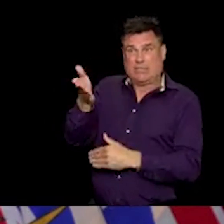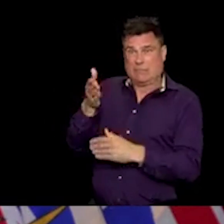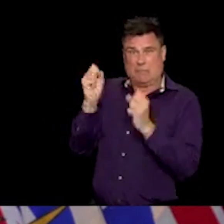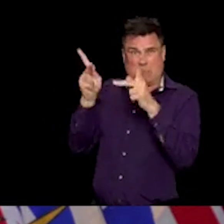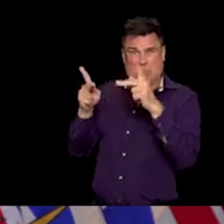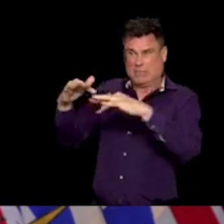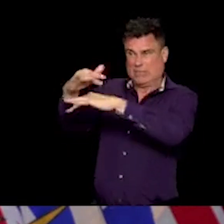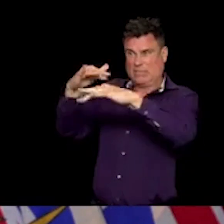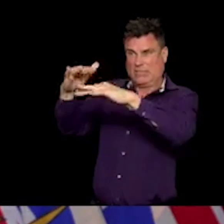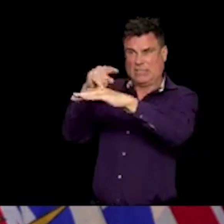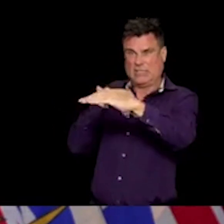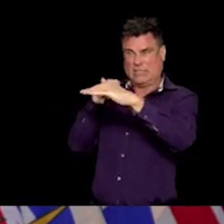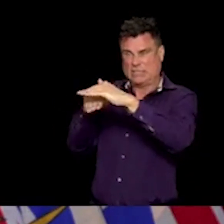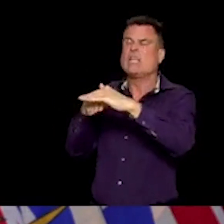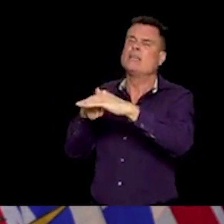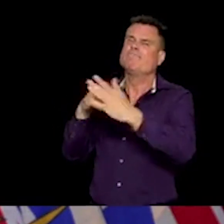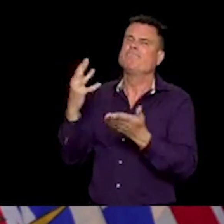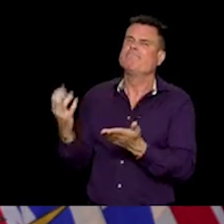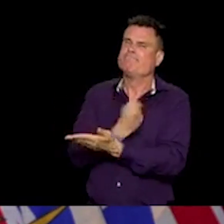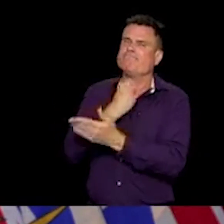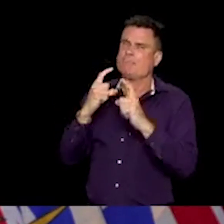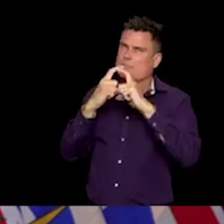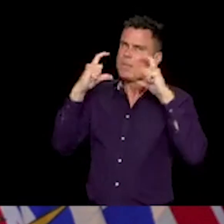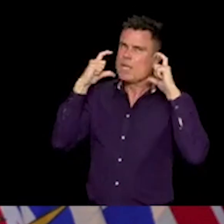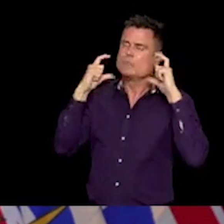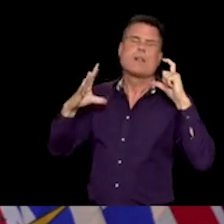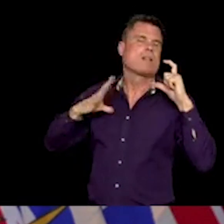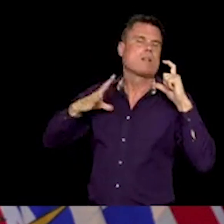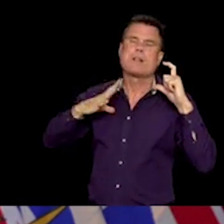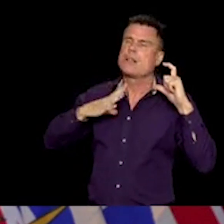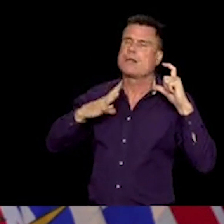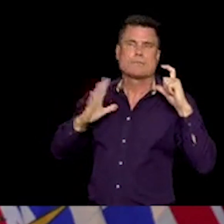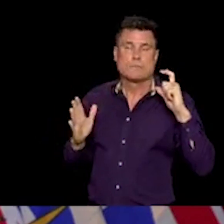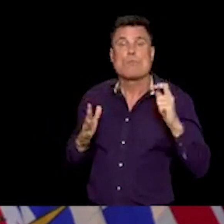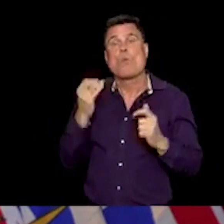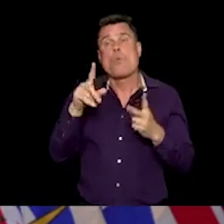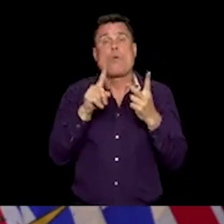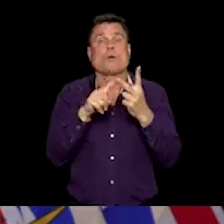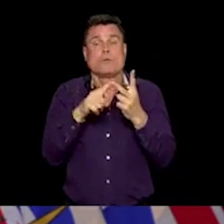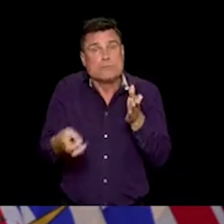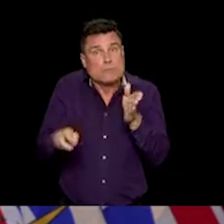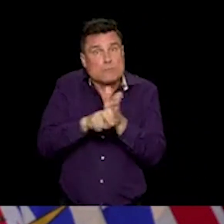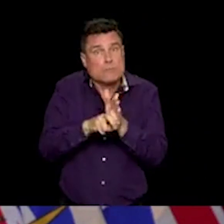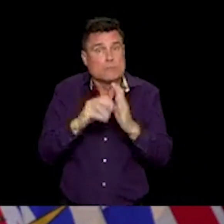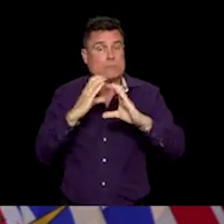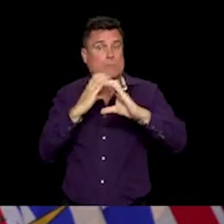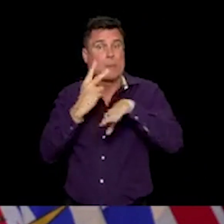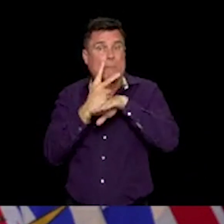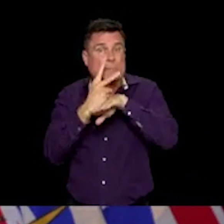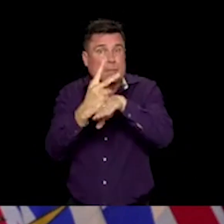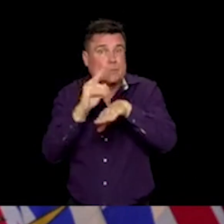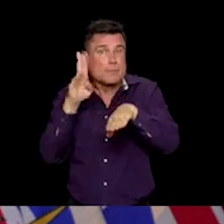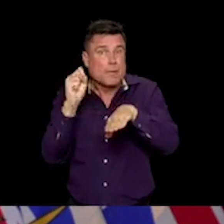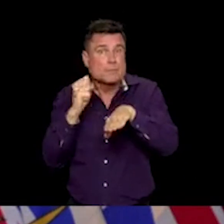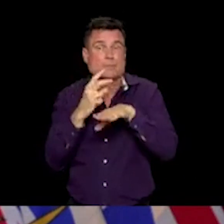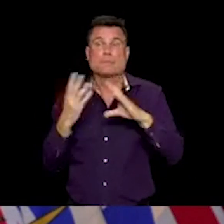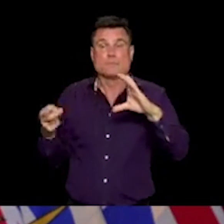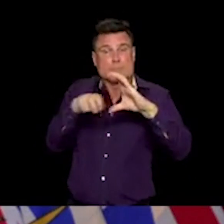the wearing of a cloth or non-medical mask. And it can play an important role in some of those